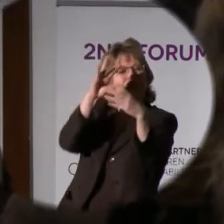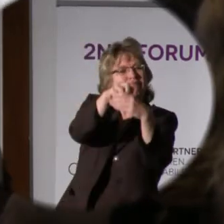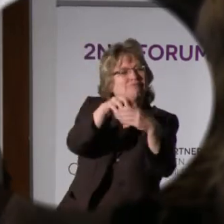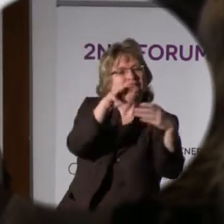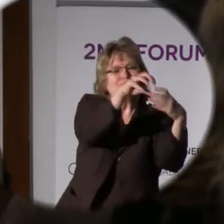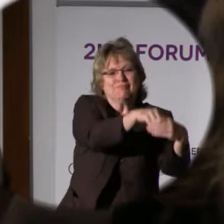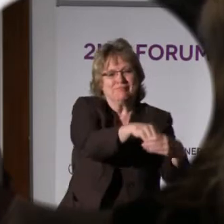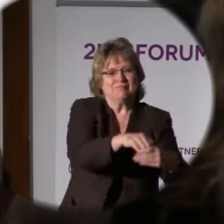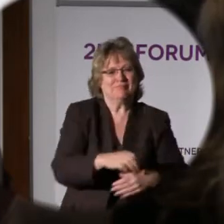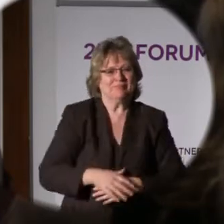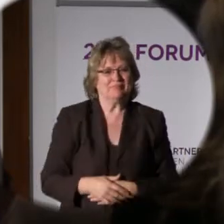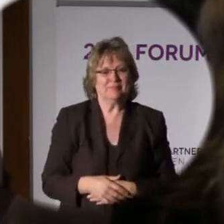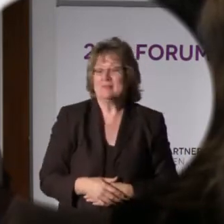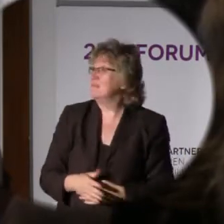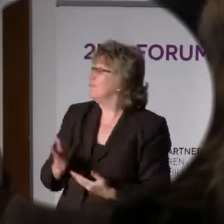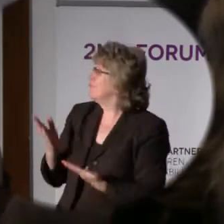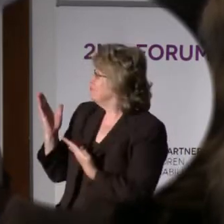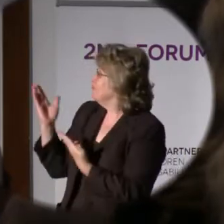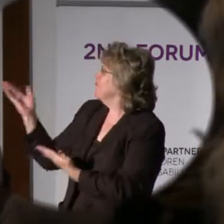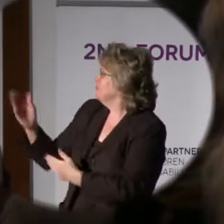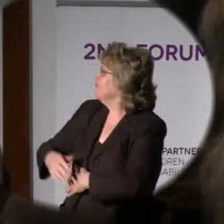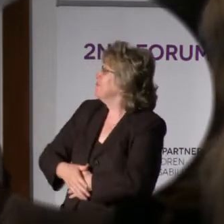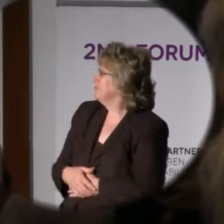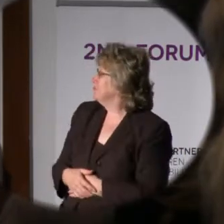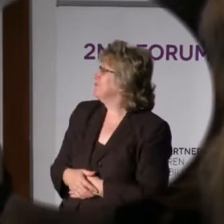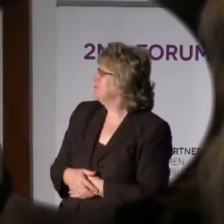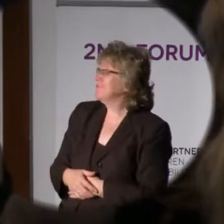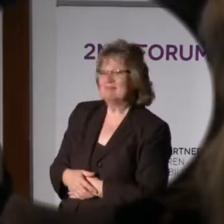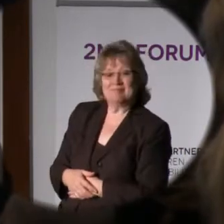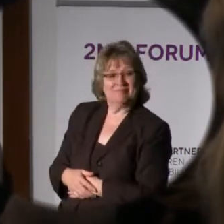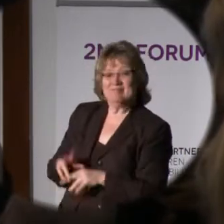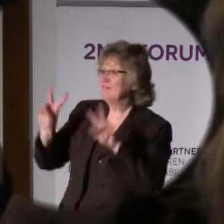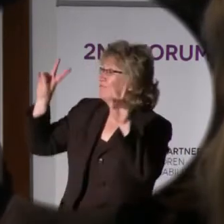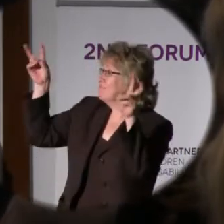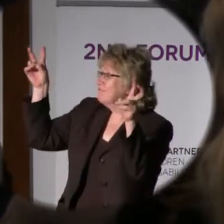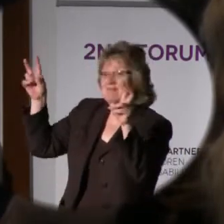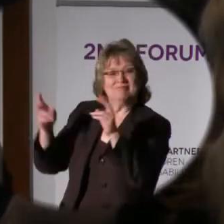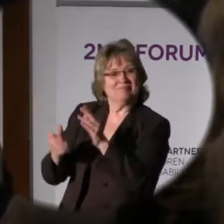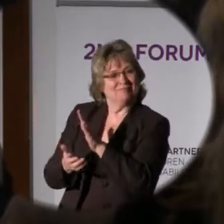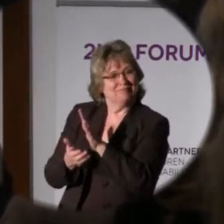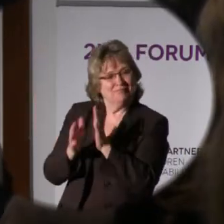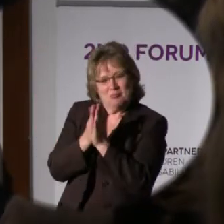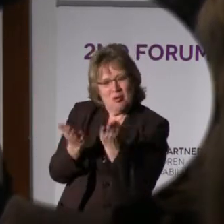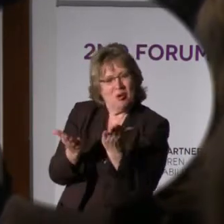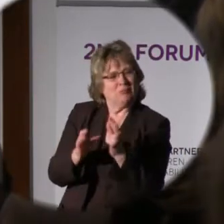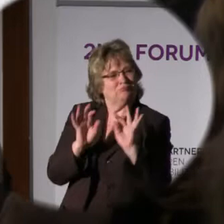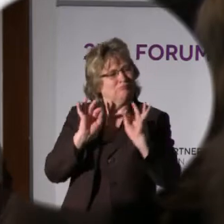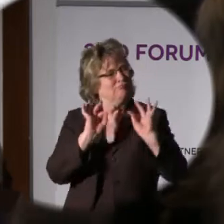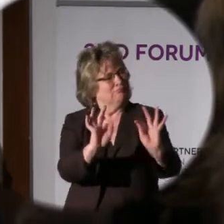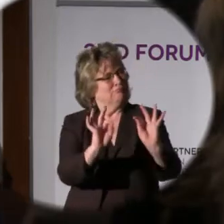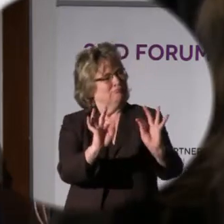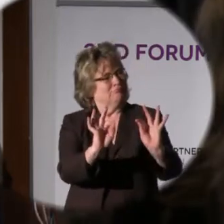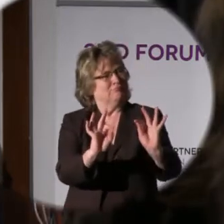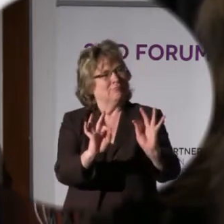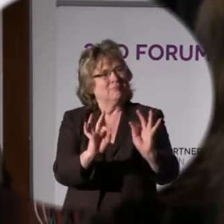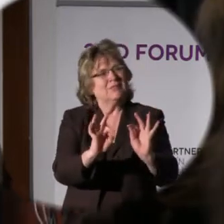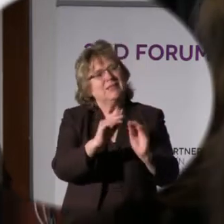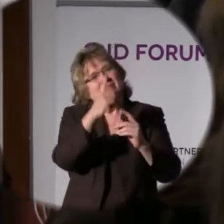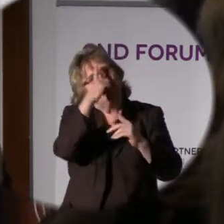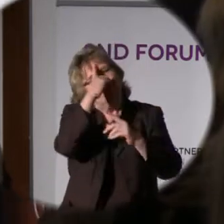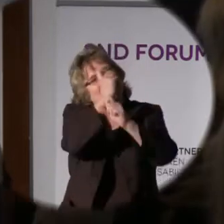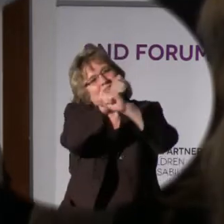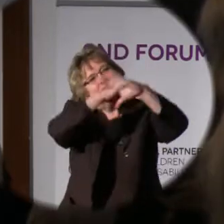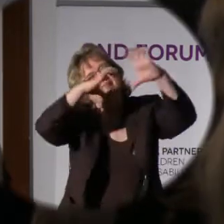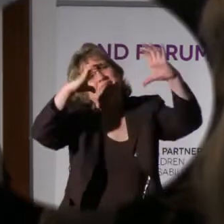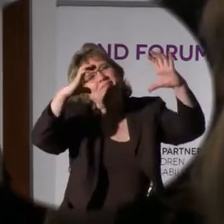is towards an inclusive and accessible future for all. Voices